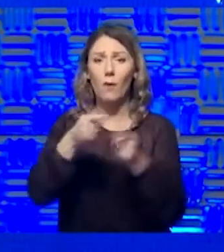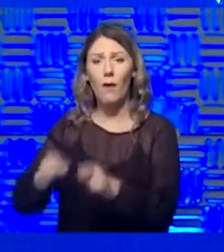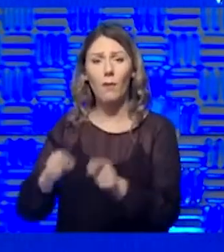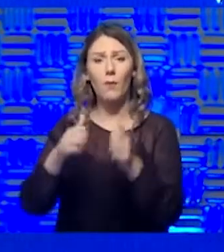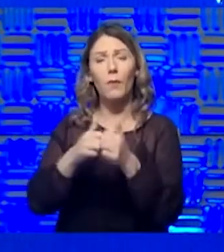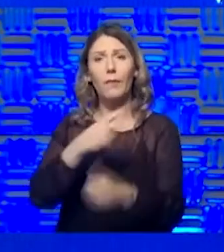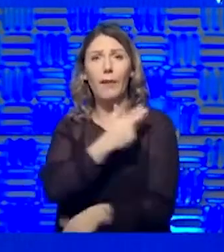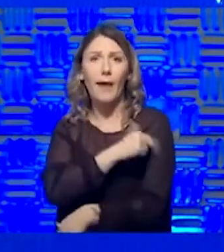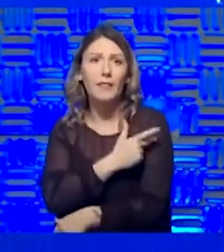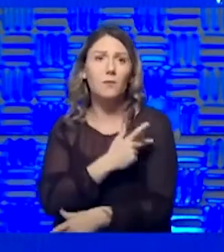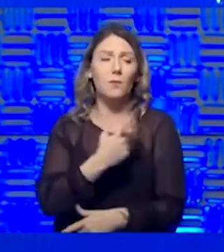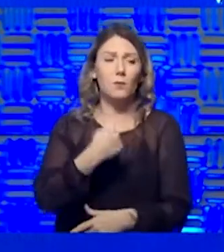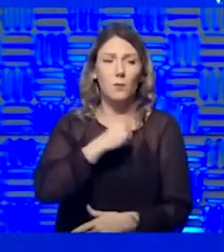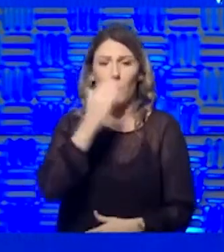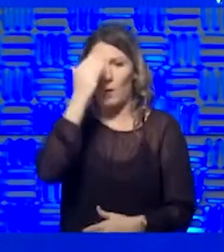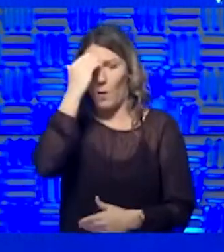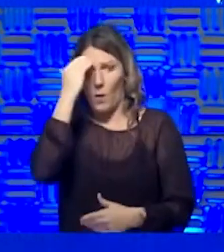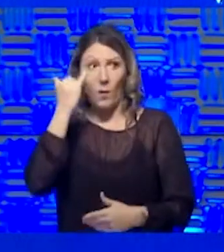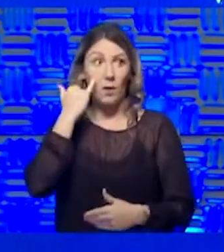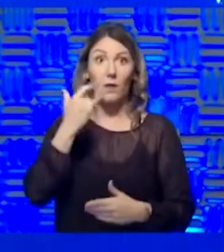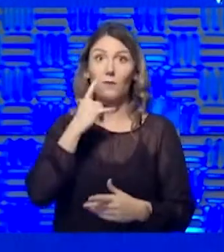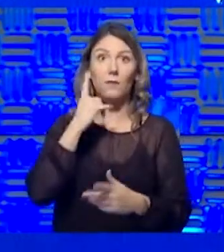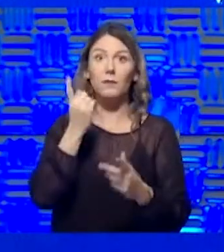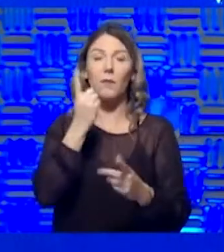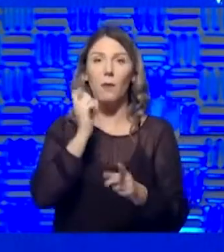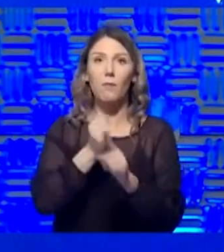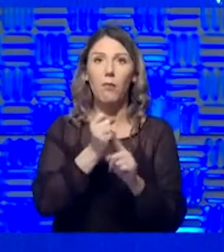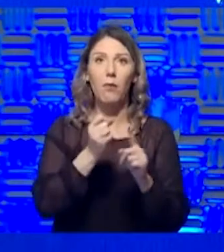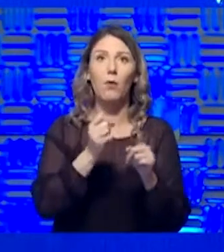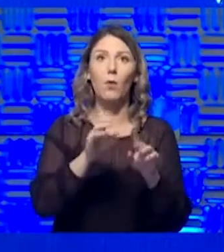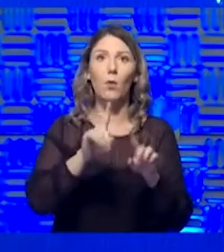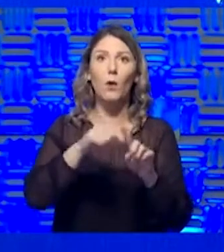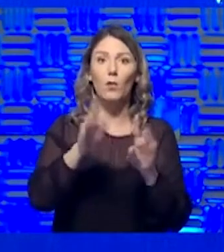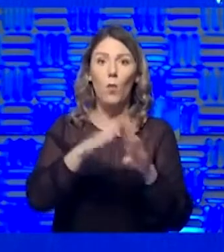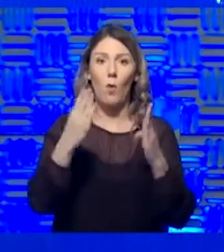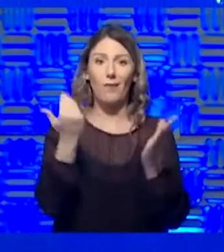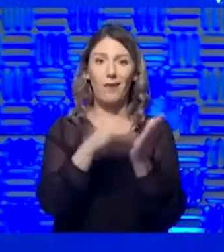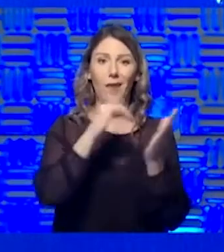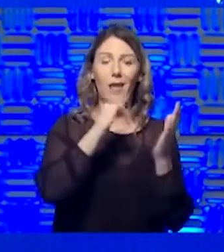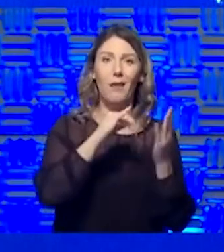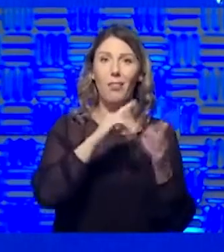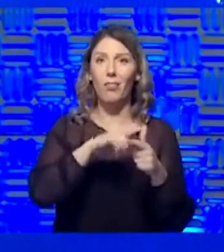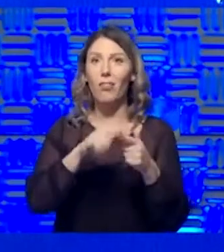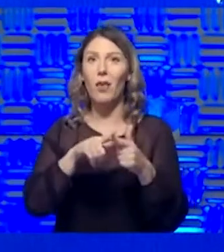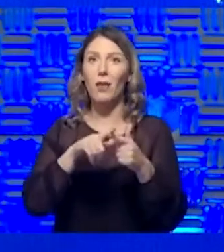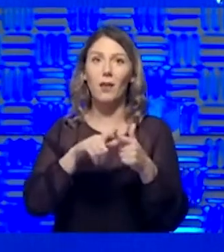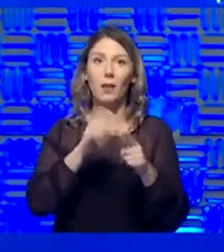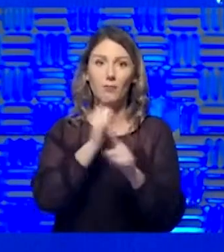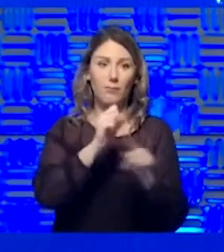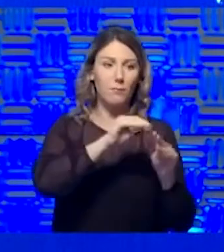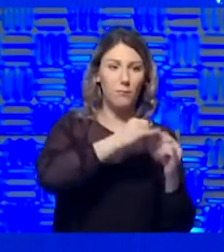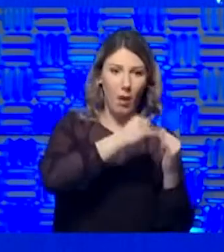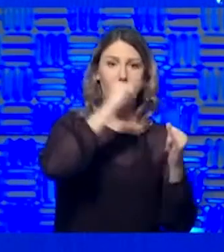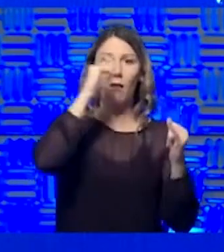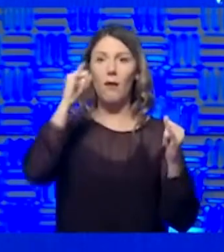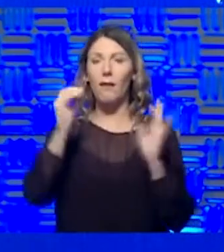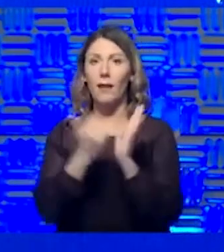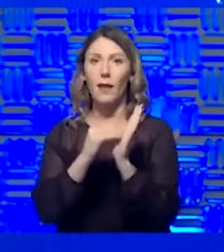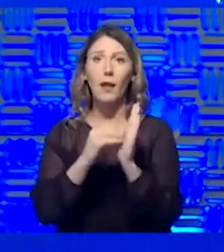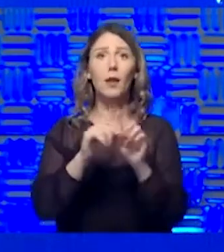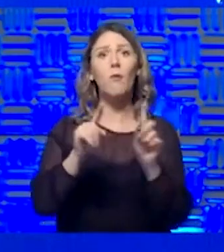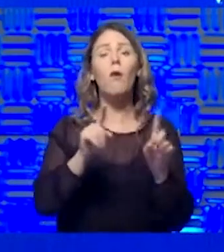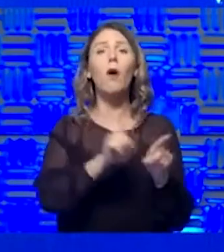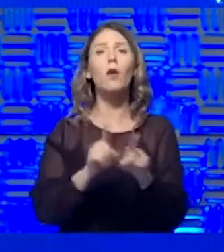early signs of any kind of rise as we talk about reopening. The other thing I would just say is we've also worked together in educating